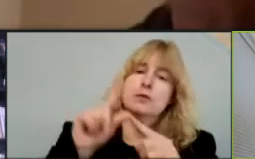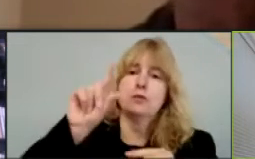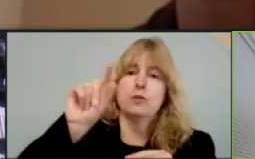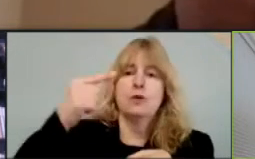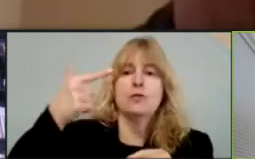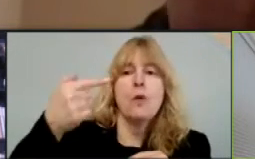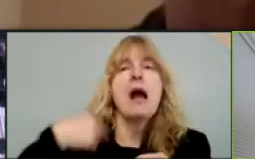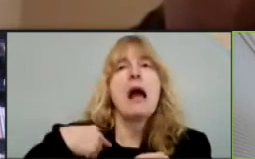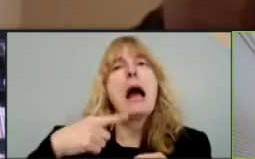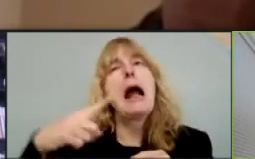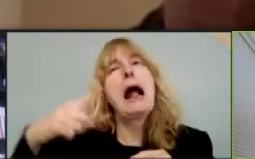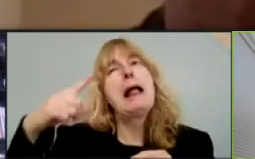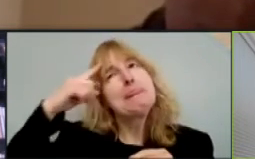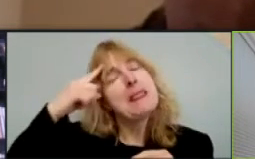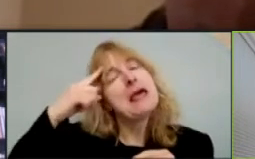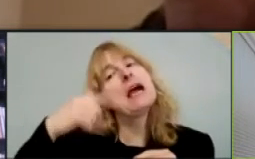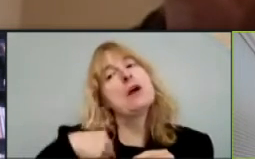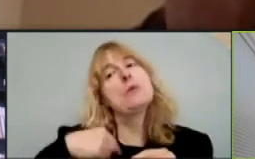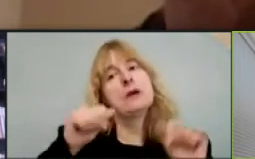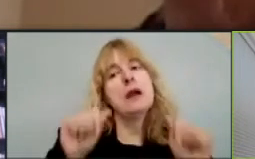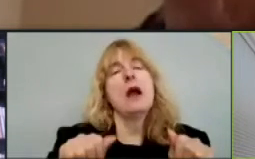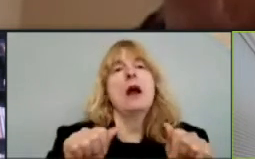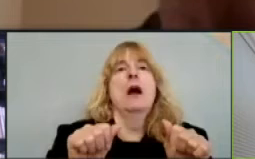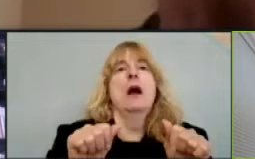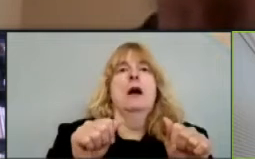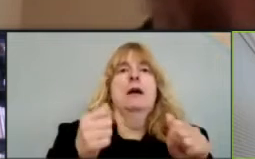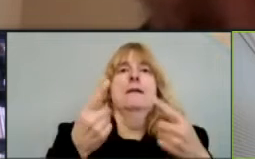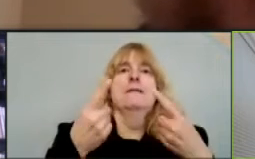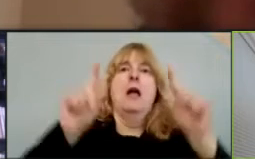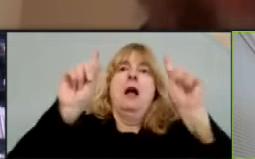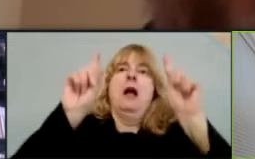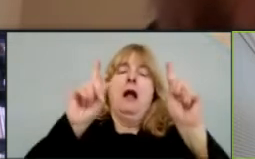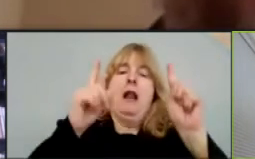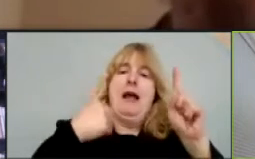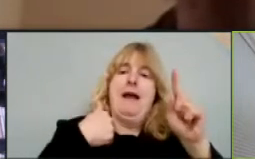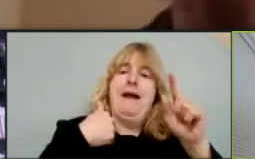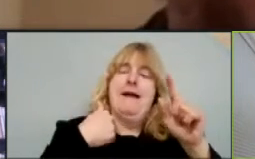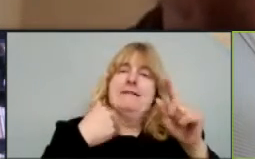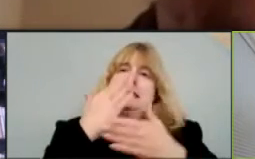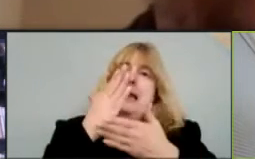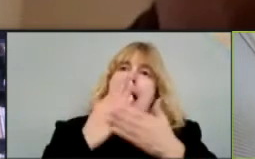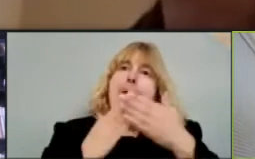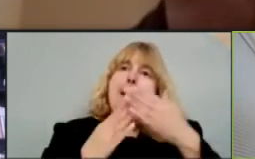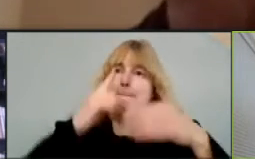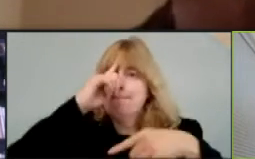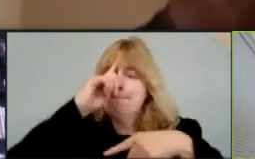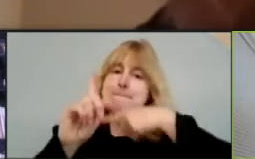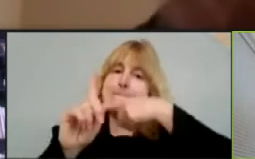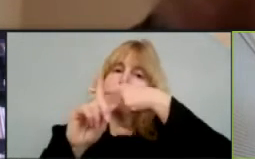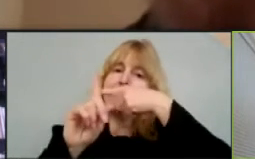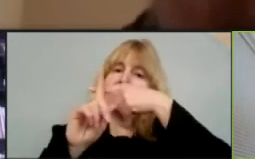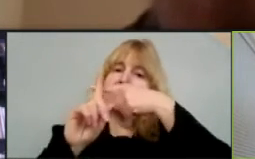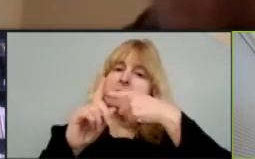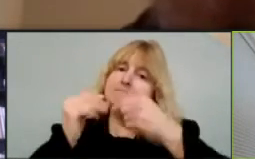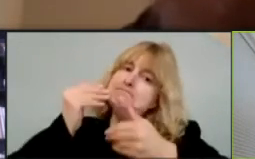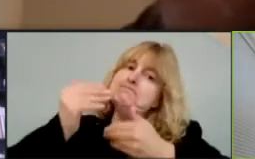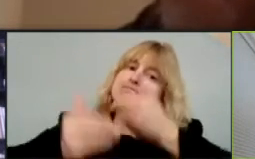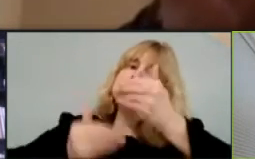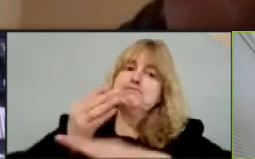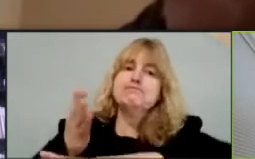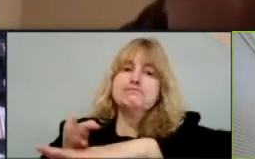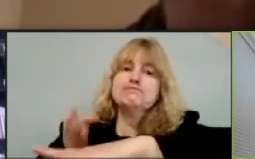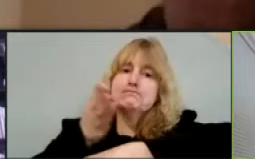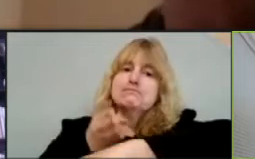I think we can turn a leaf with the COVID outbreak and we can make some progress. I also want to acknowledge